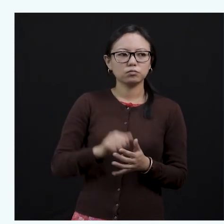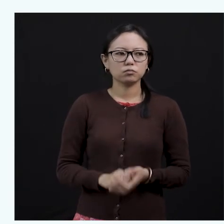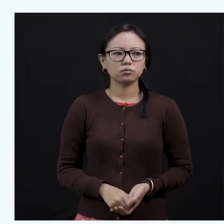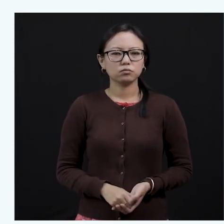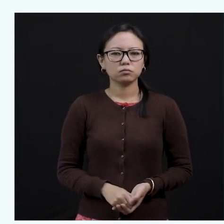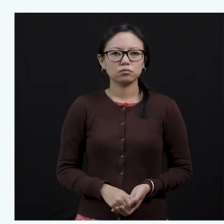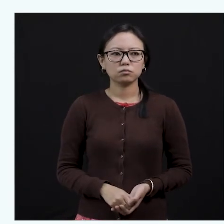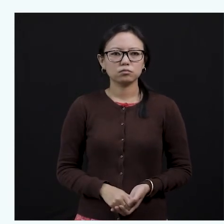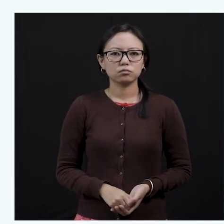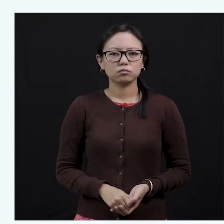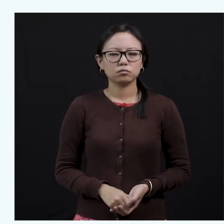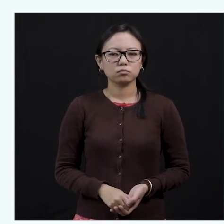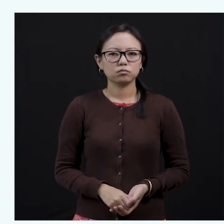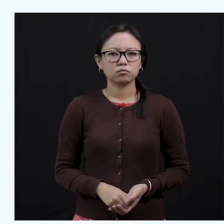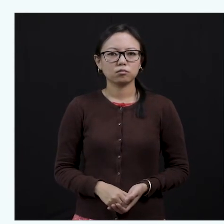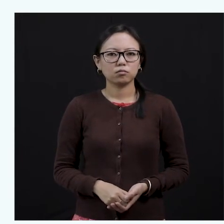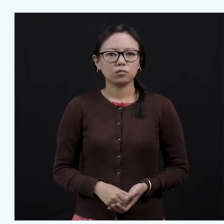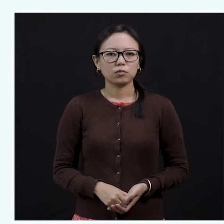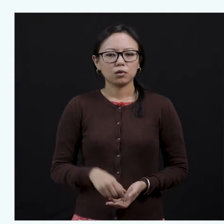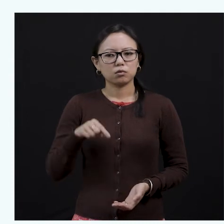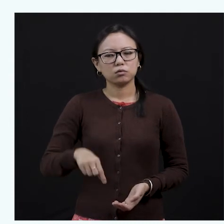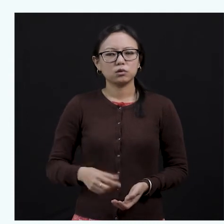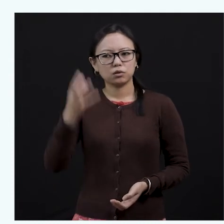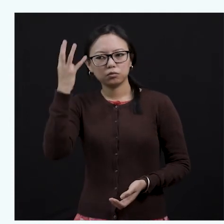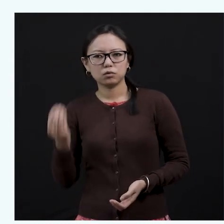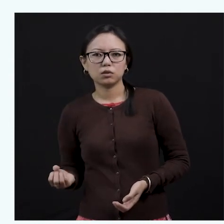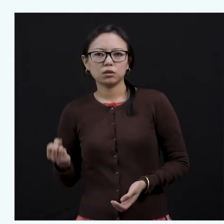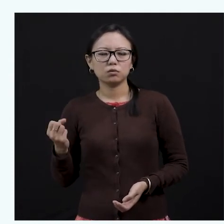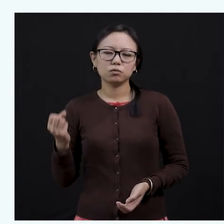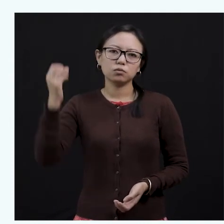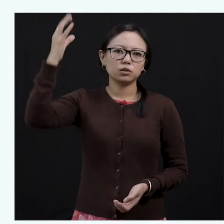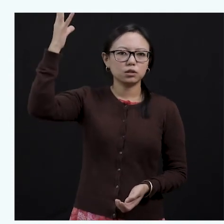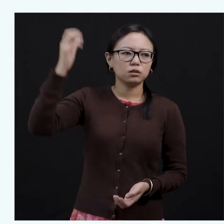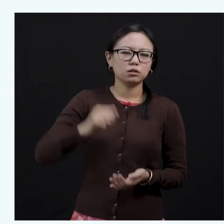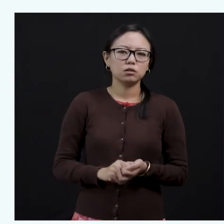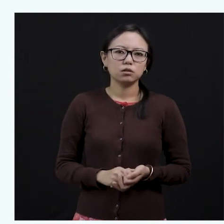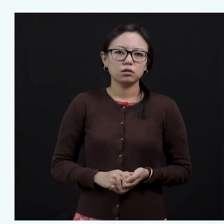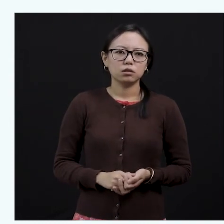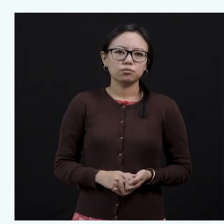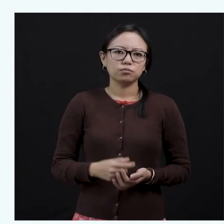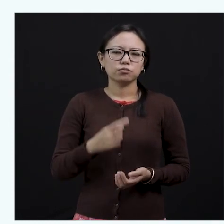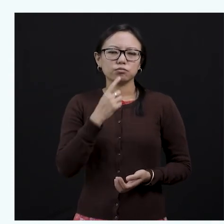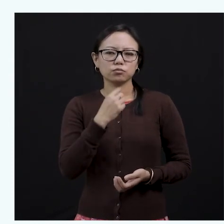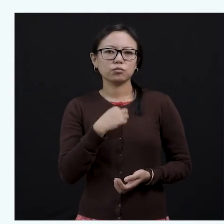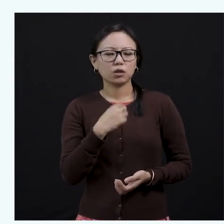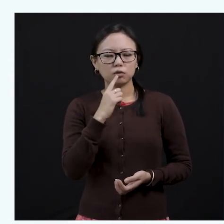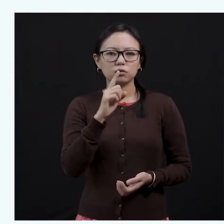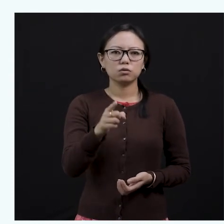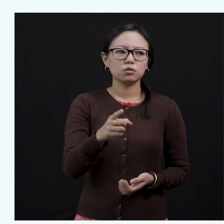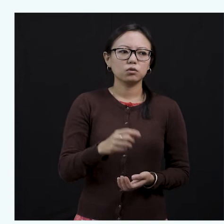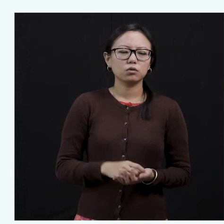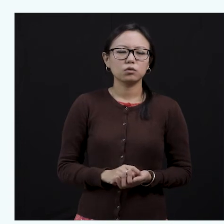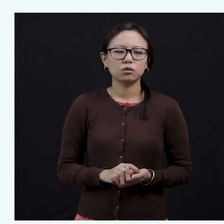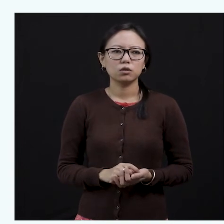Now day and night, I told you that because of the rotation, the Earth is moving, right, from its place.